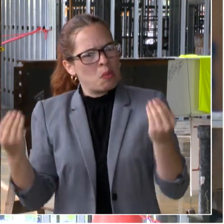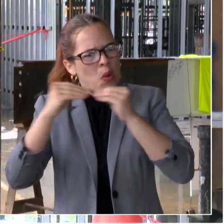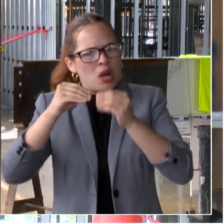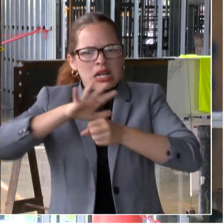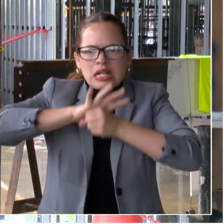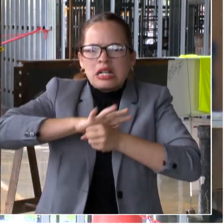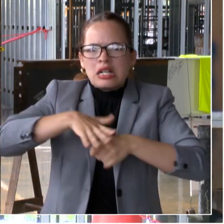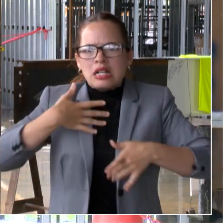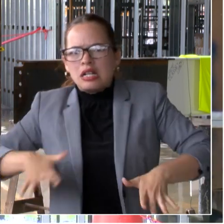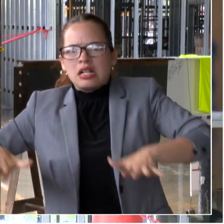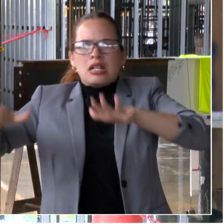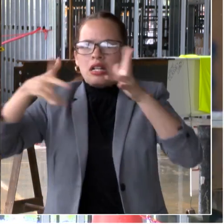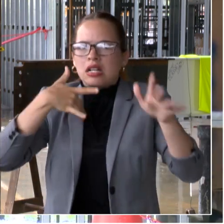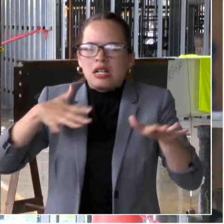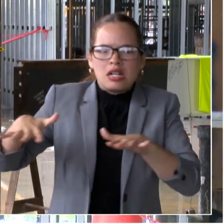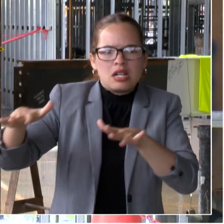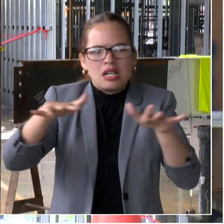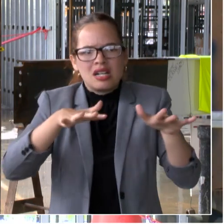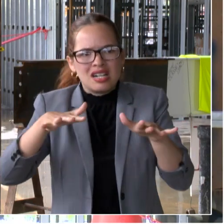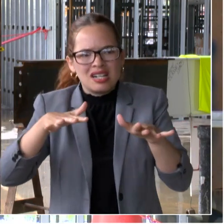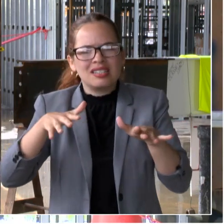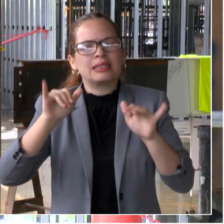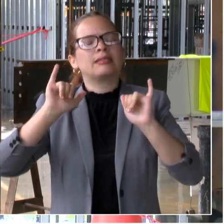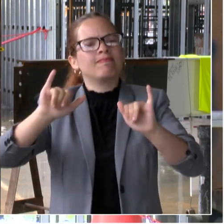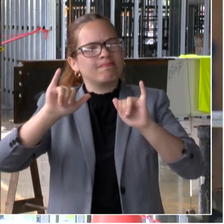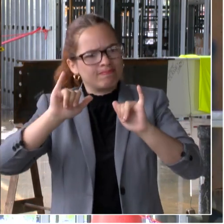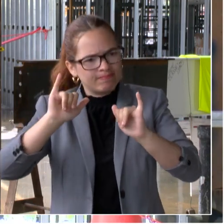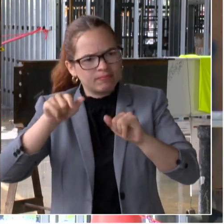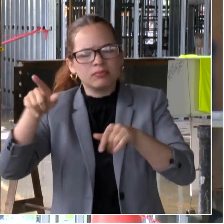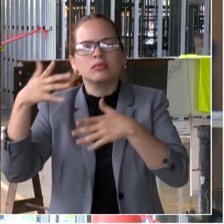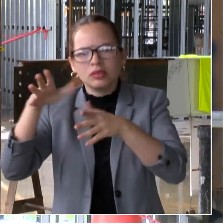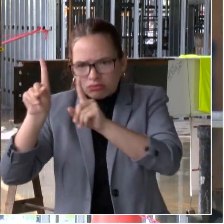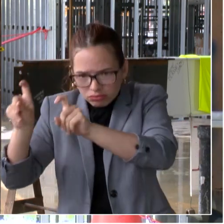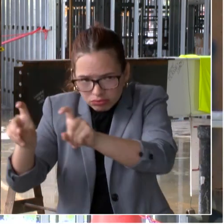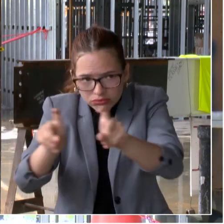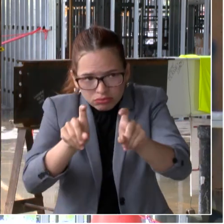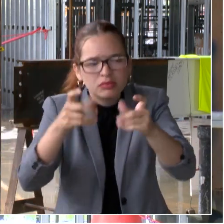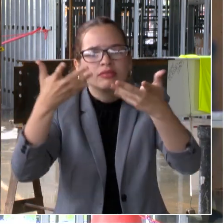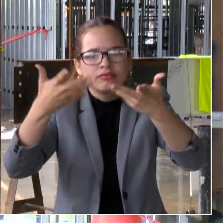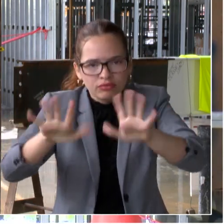There, the tests were clear and surgery was performed, and my son made a full recovery.